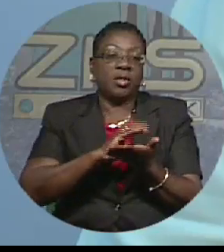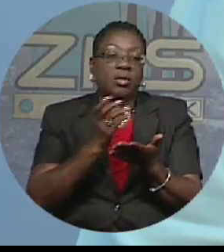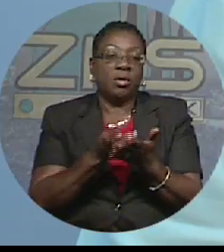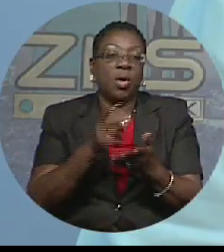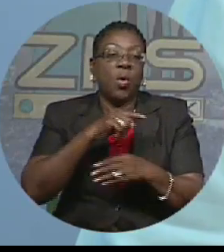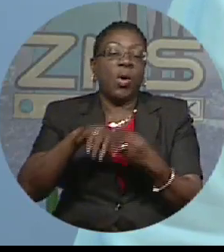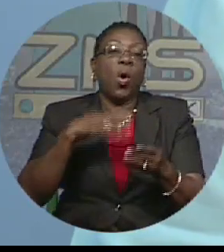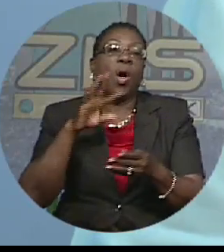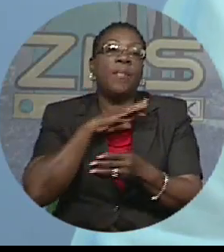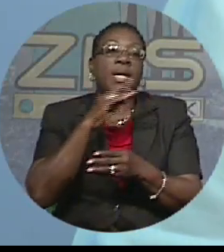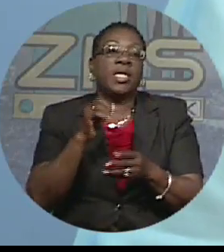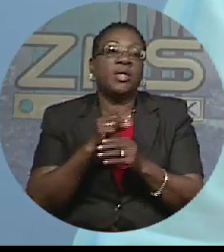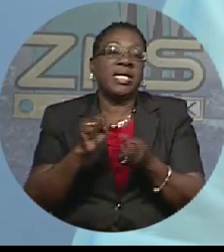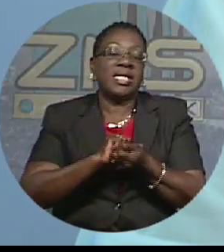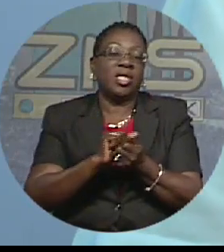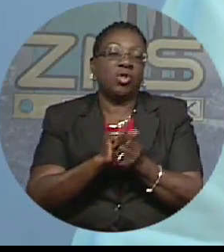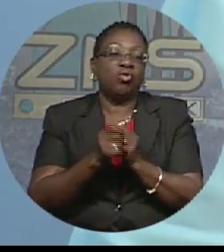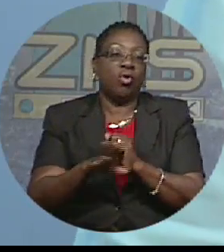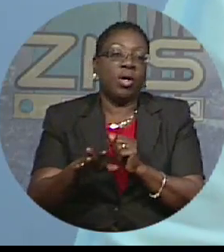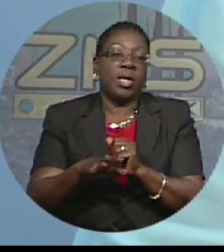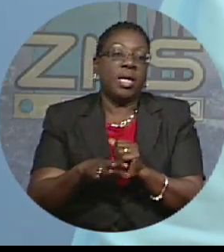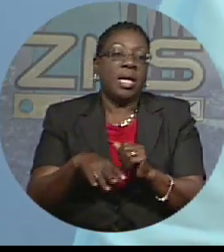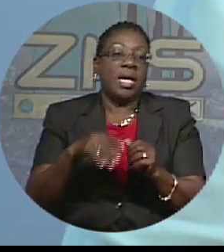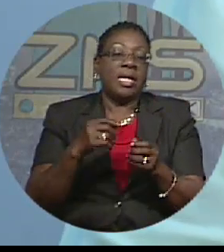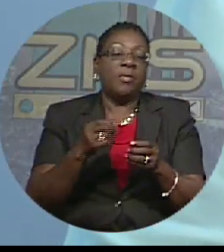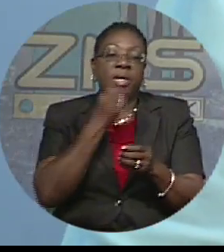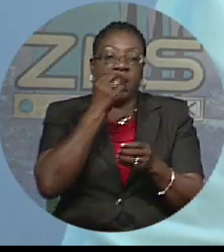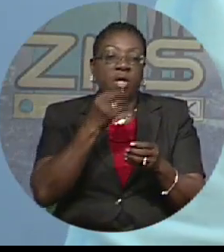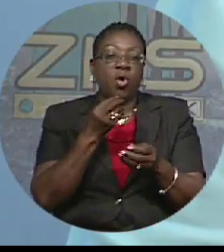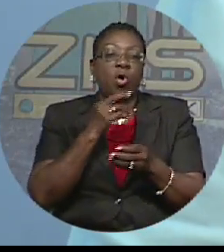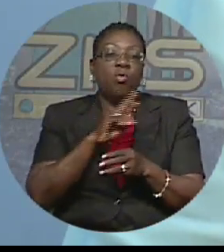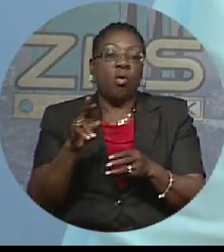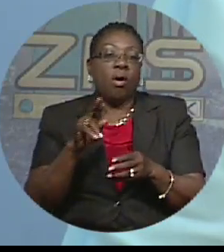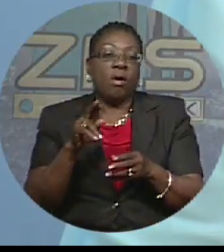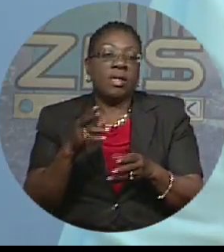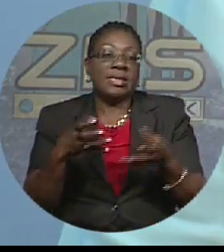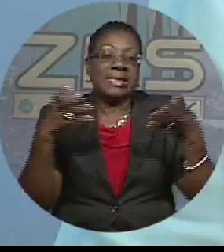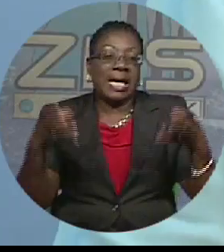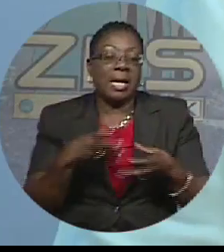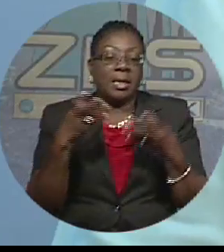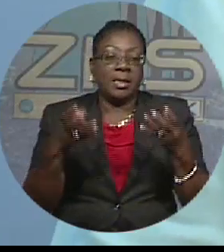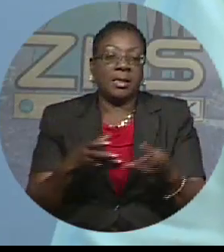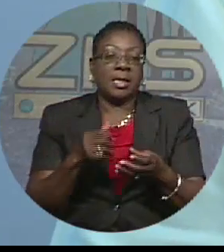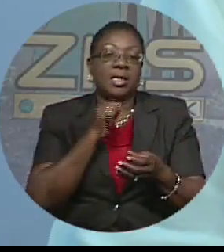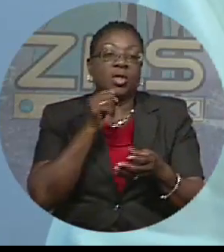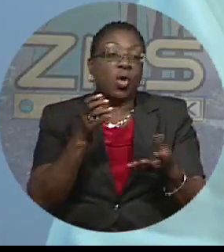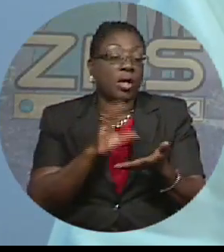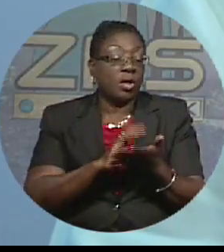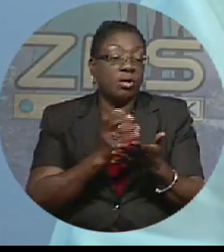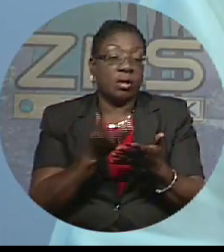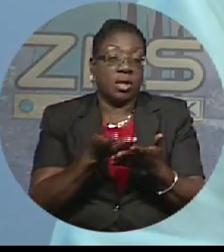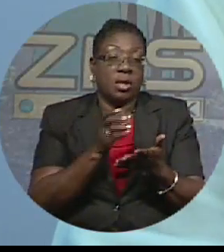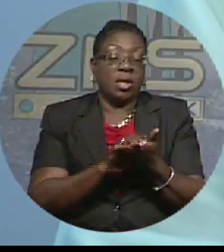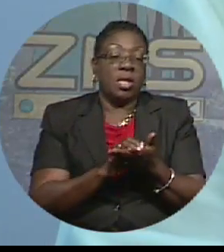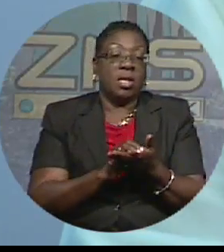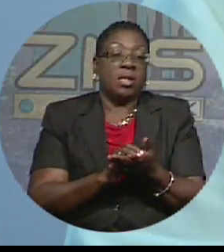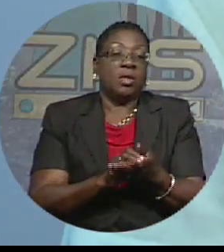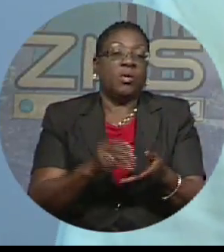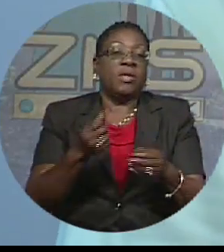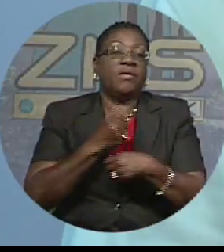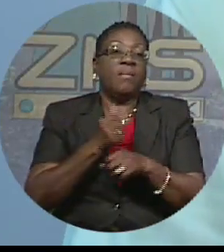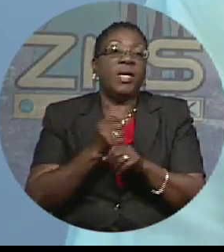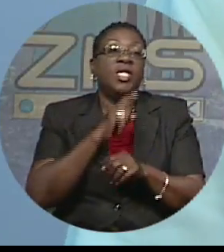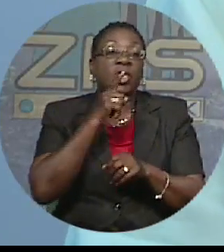bacteria is destroyed, to a food that's consumed raw, let's say salads, and that sort of thing. And so that gives you an opportunity to have the transfer